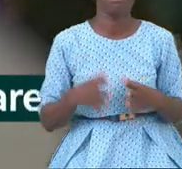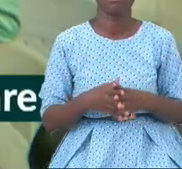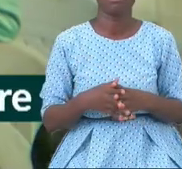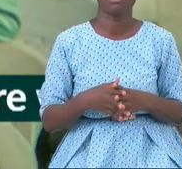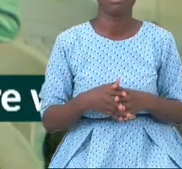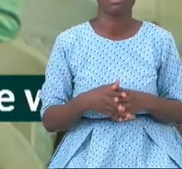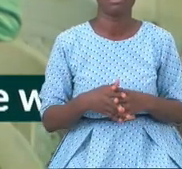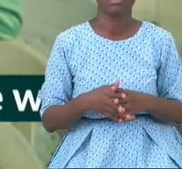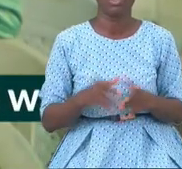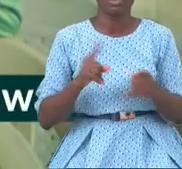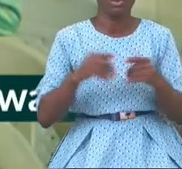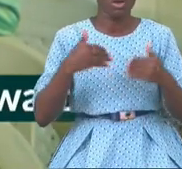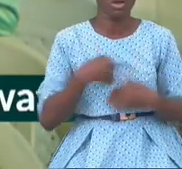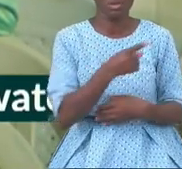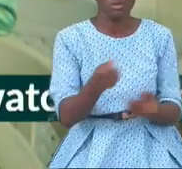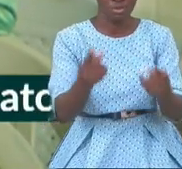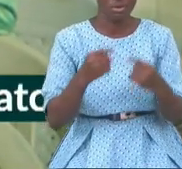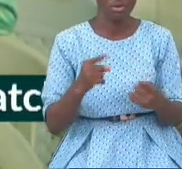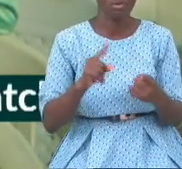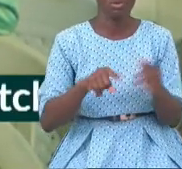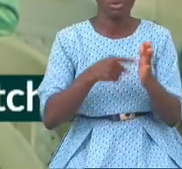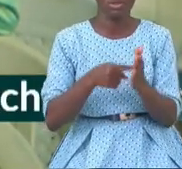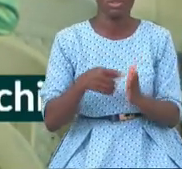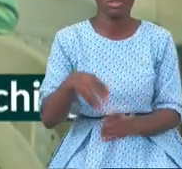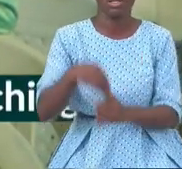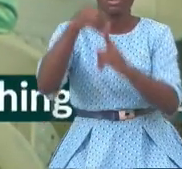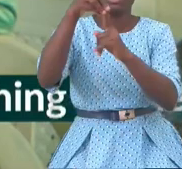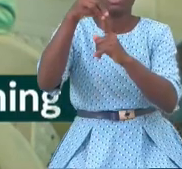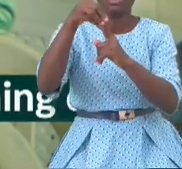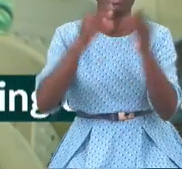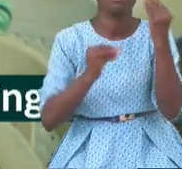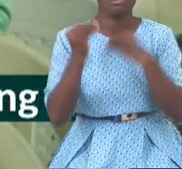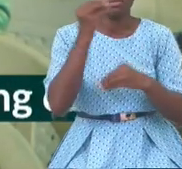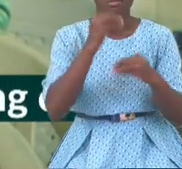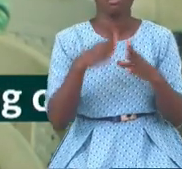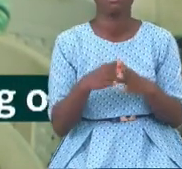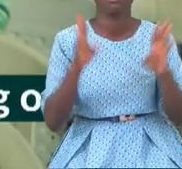there's Yola Believers Banquet on that same Sunday,